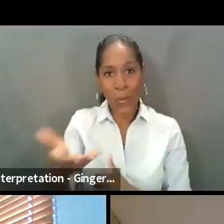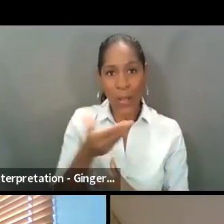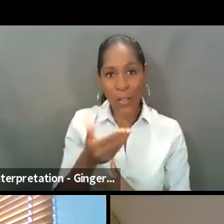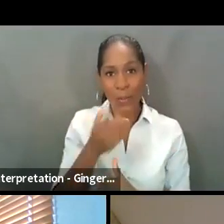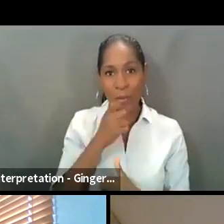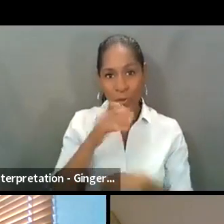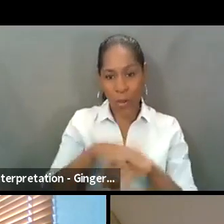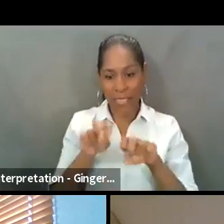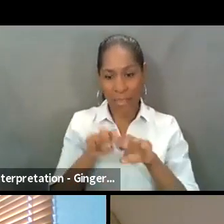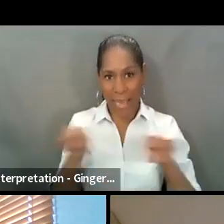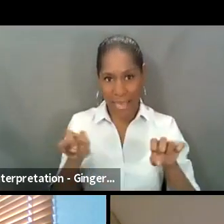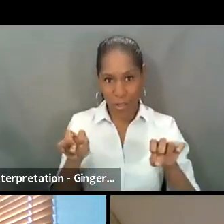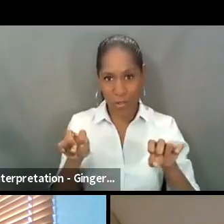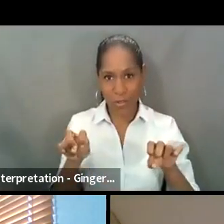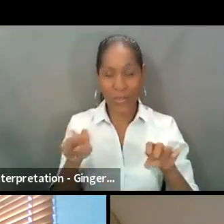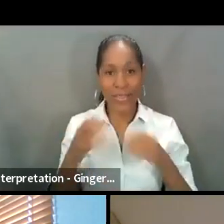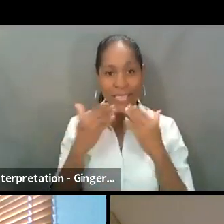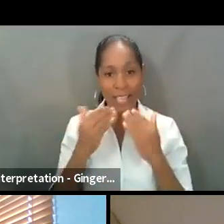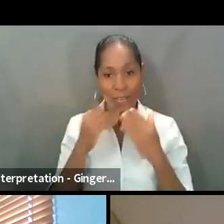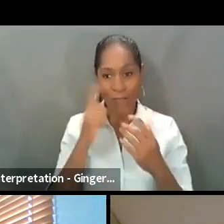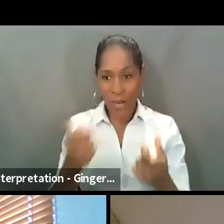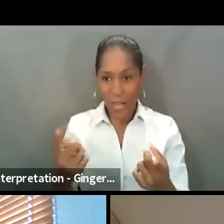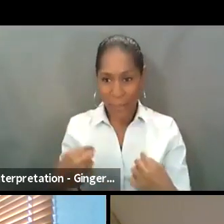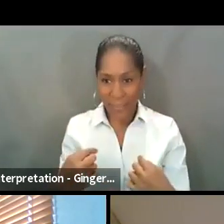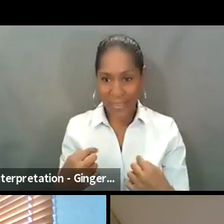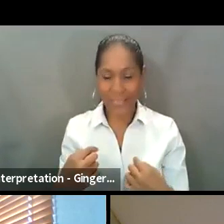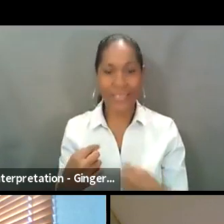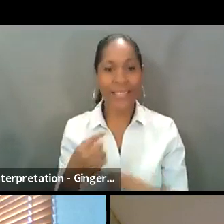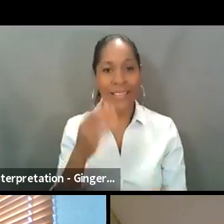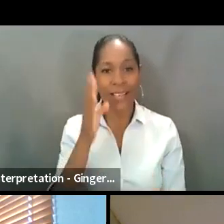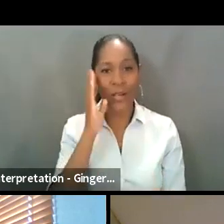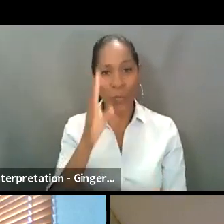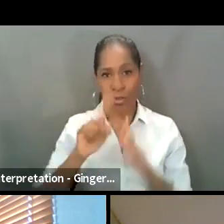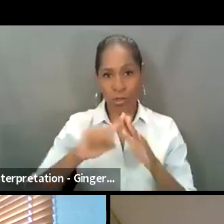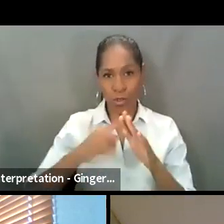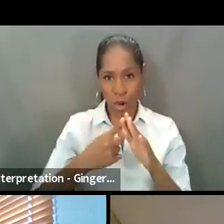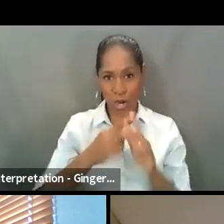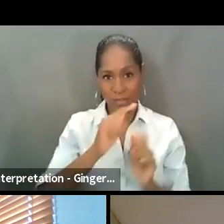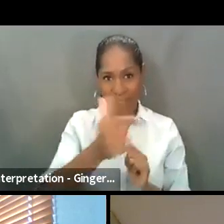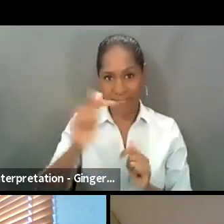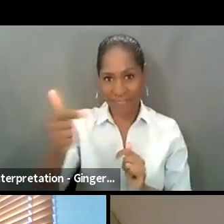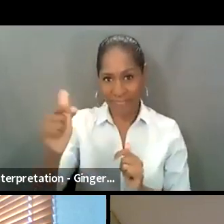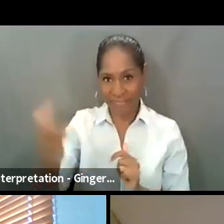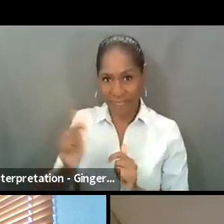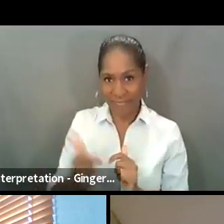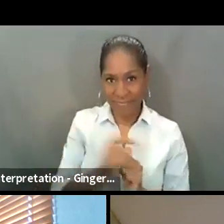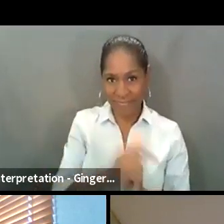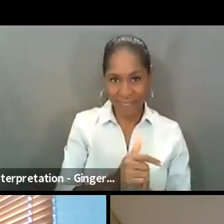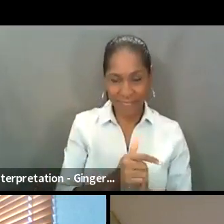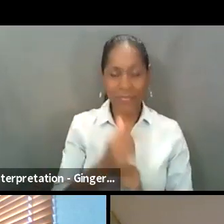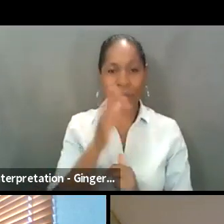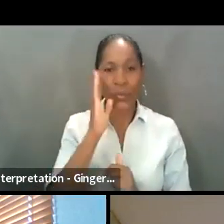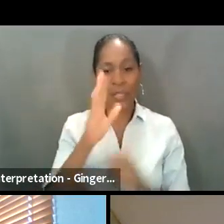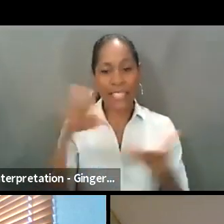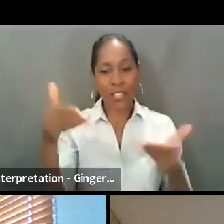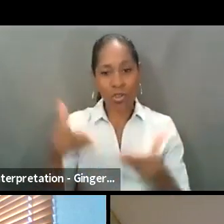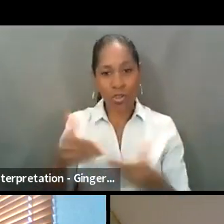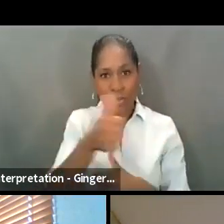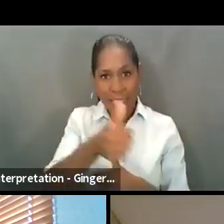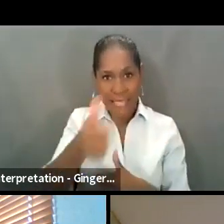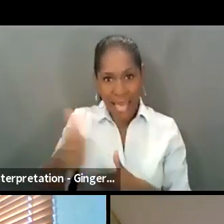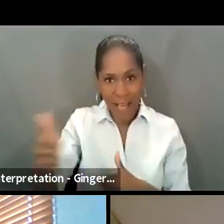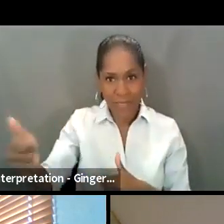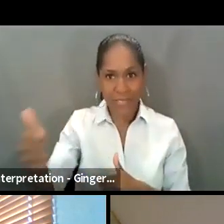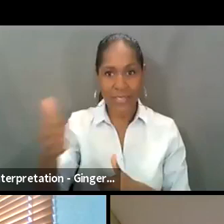panelists and thank y'all for joining us. And we'll begin by going around our virtual room here and introducing ourselves and